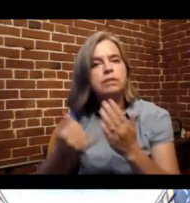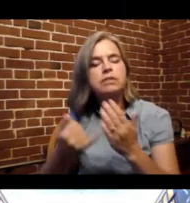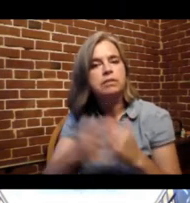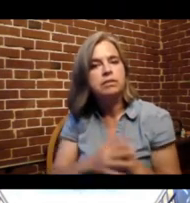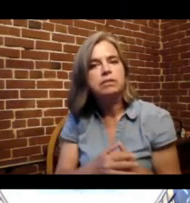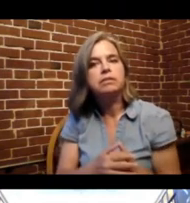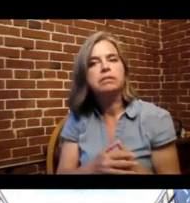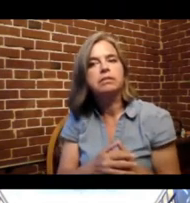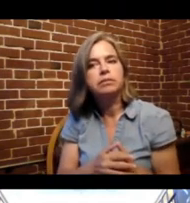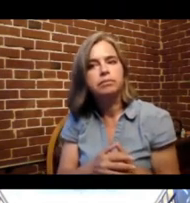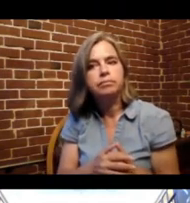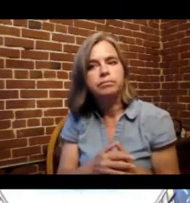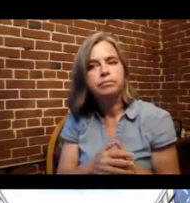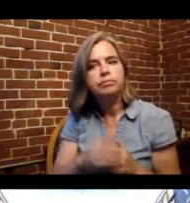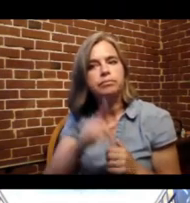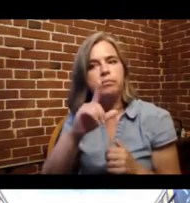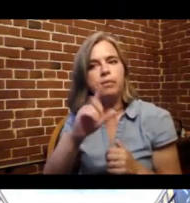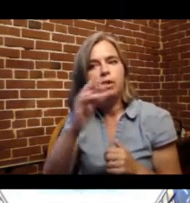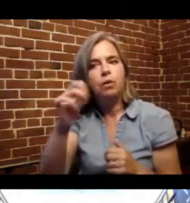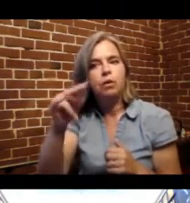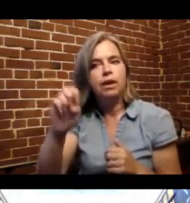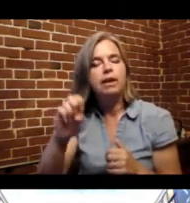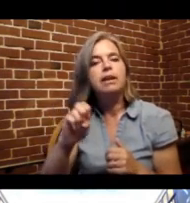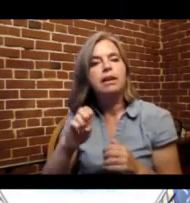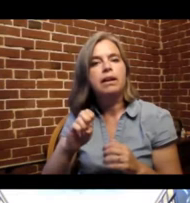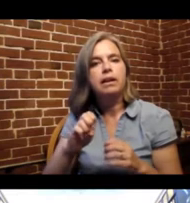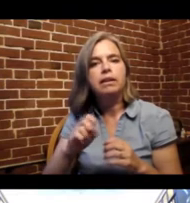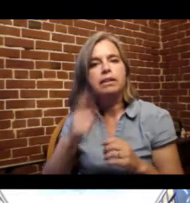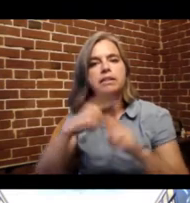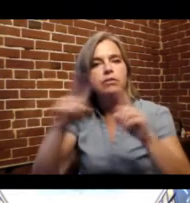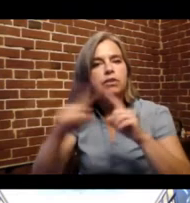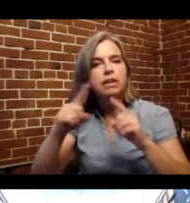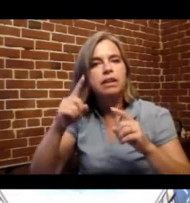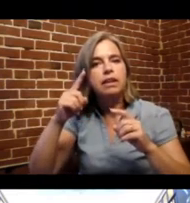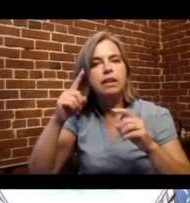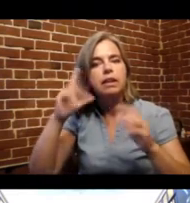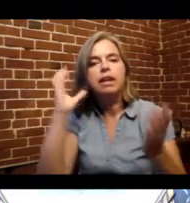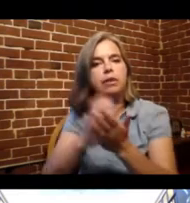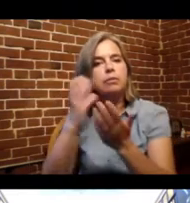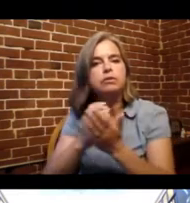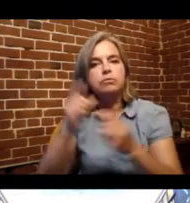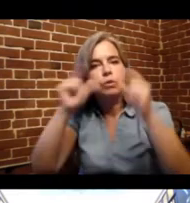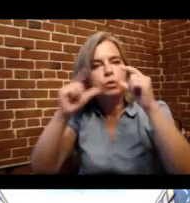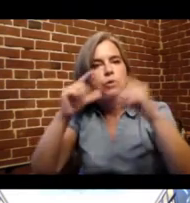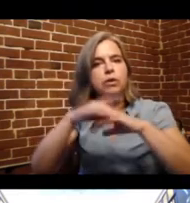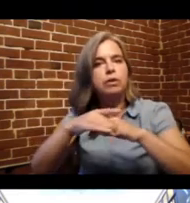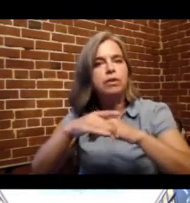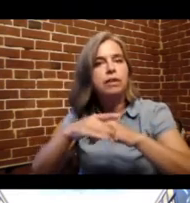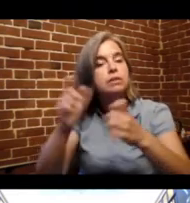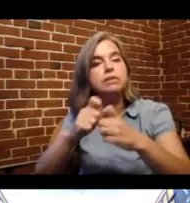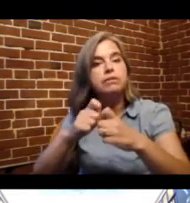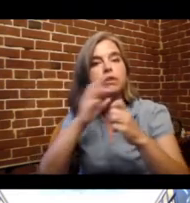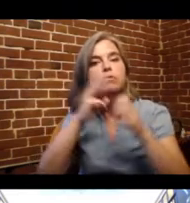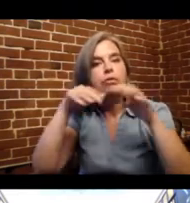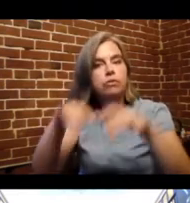So, and it's also, it's a combination of many, many images from Google Earth and in particular rivers.